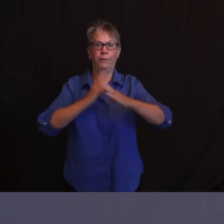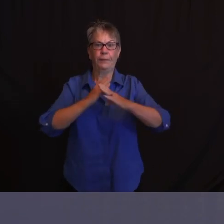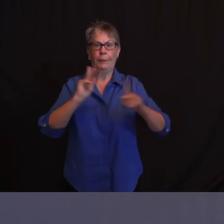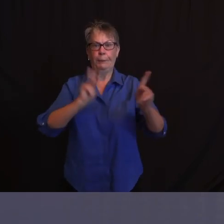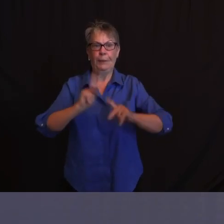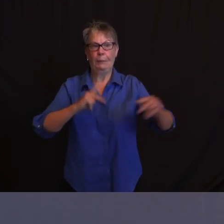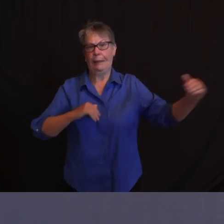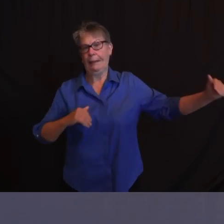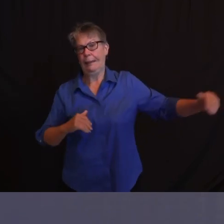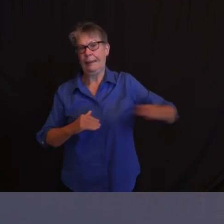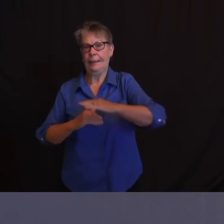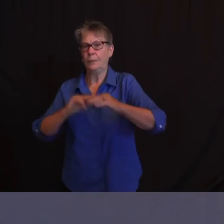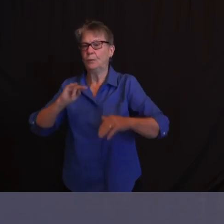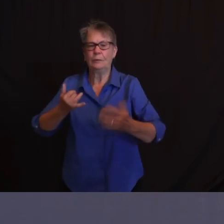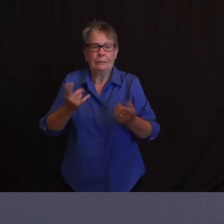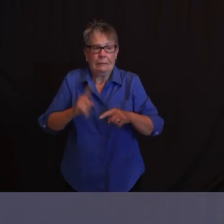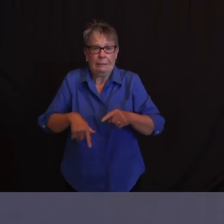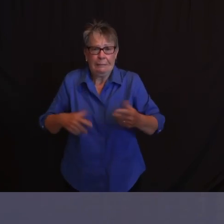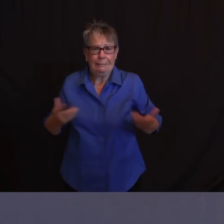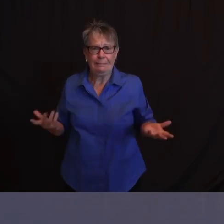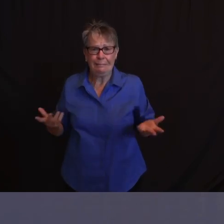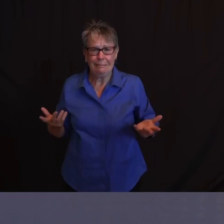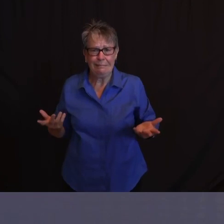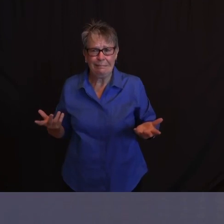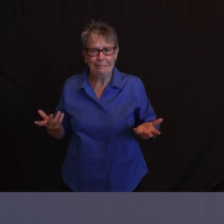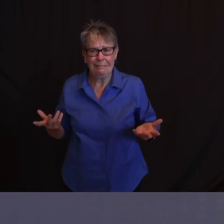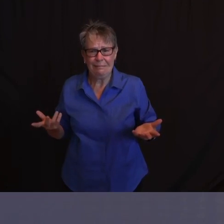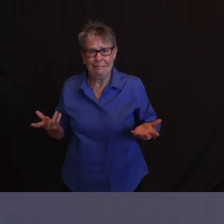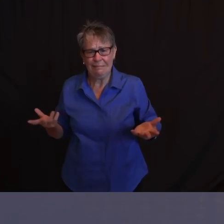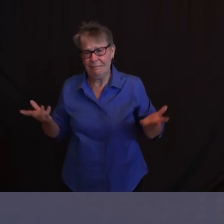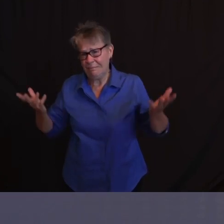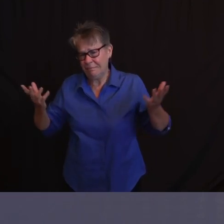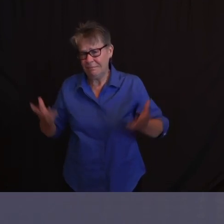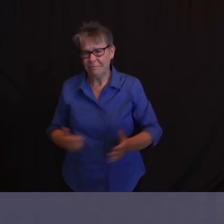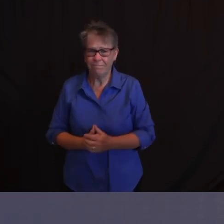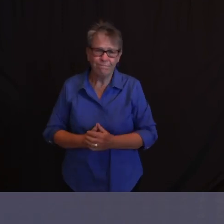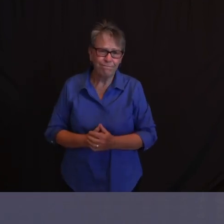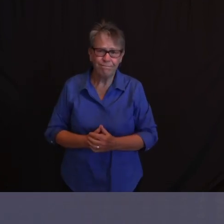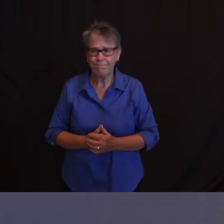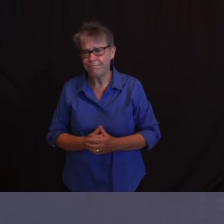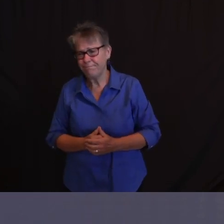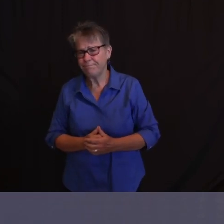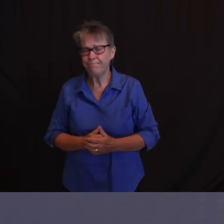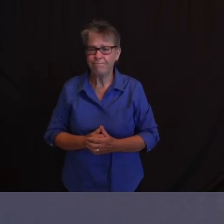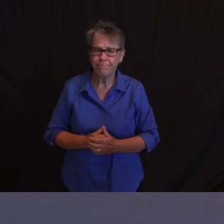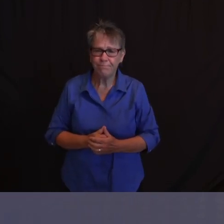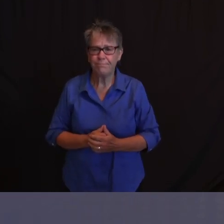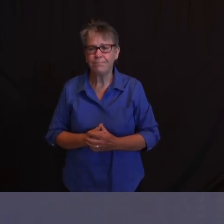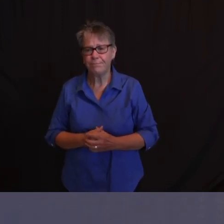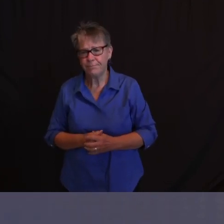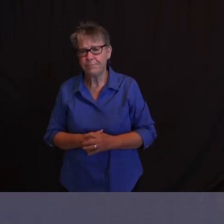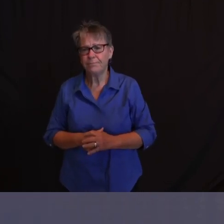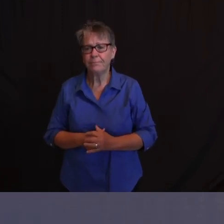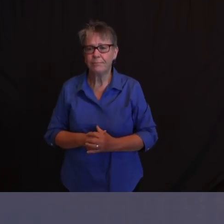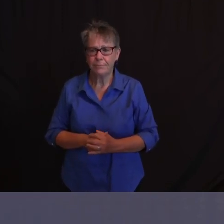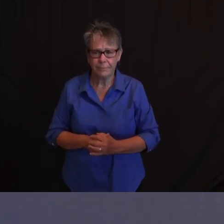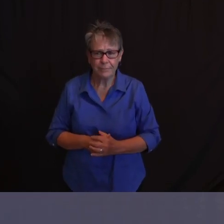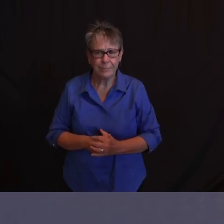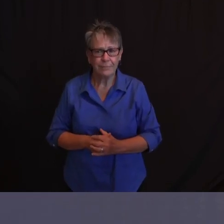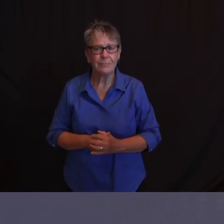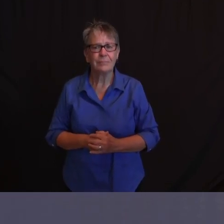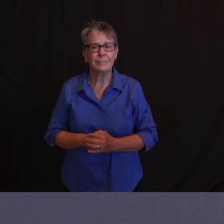it has allowed us, I don't say with any joy, but the evidence is